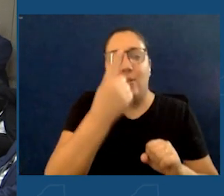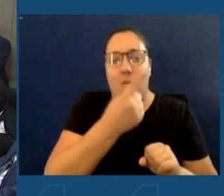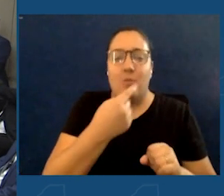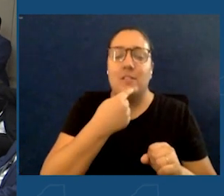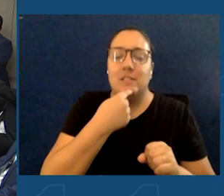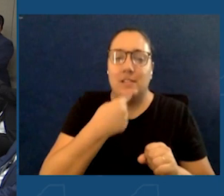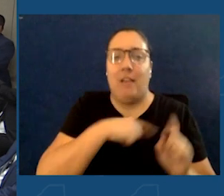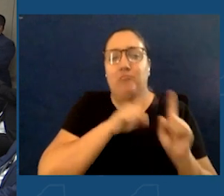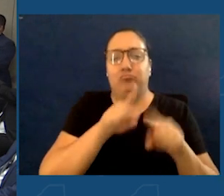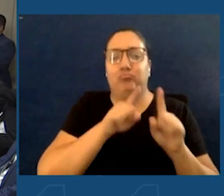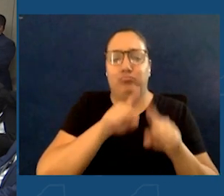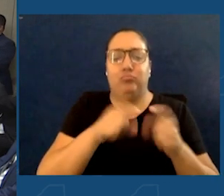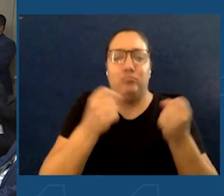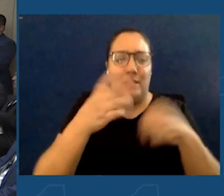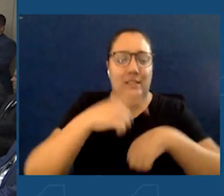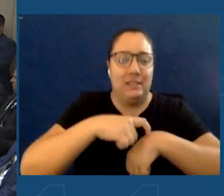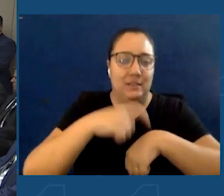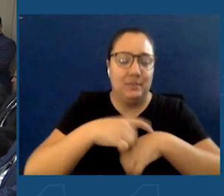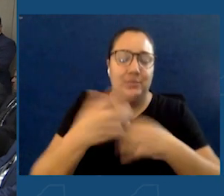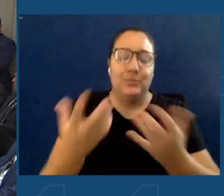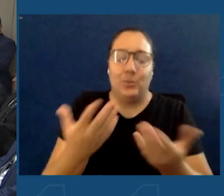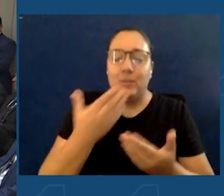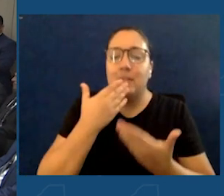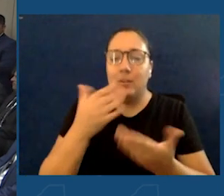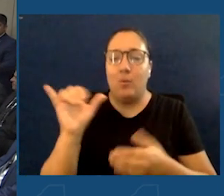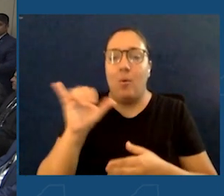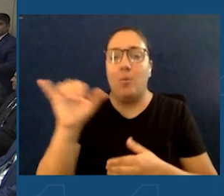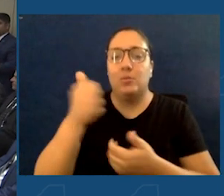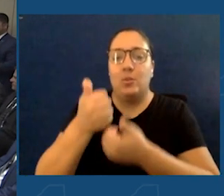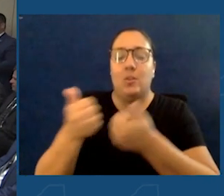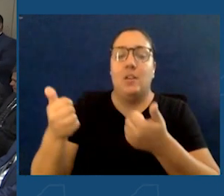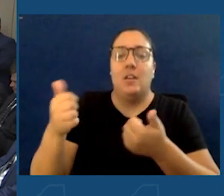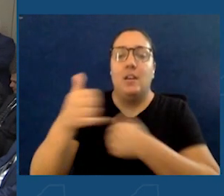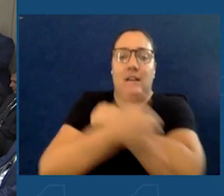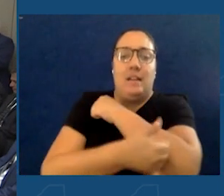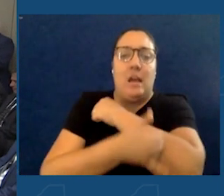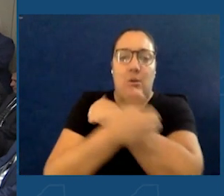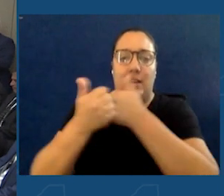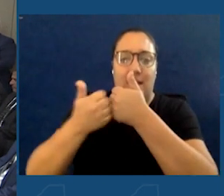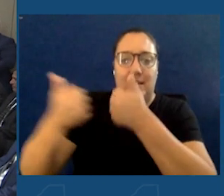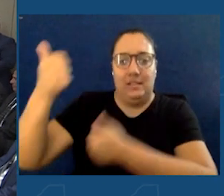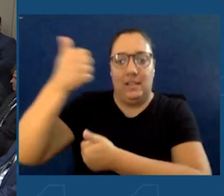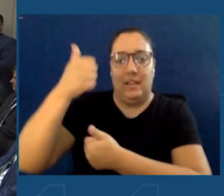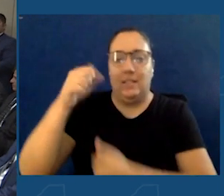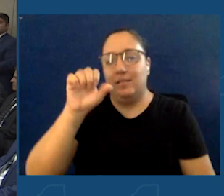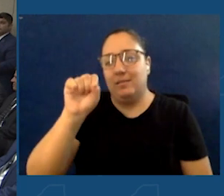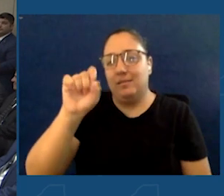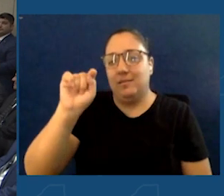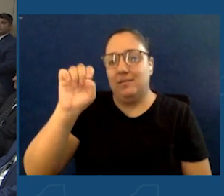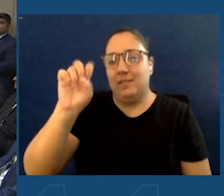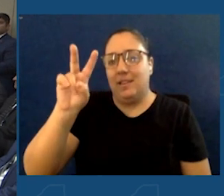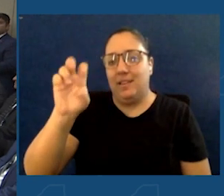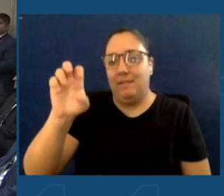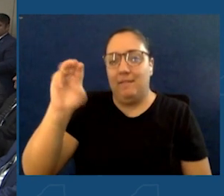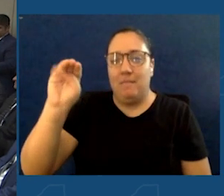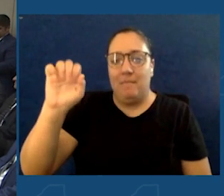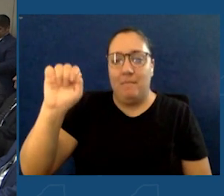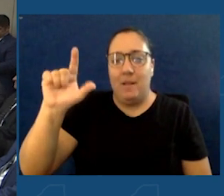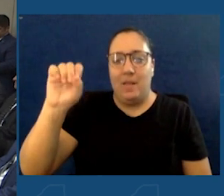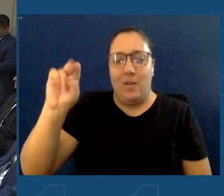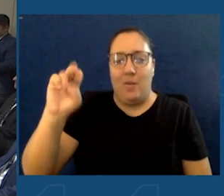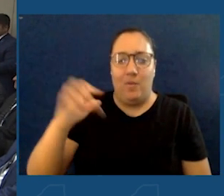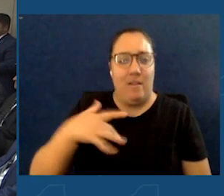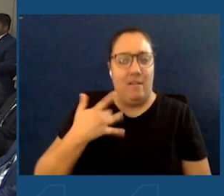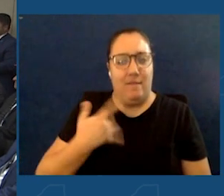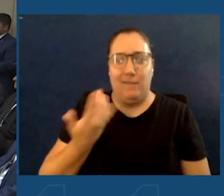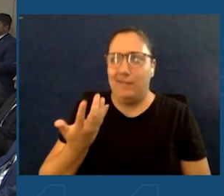today, and also our county executive, Steve Ballone, who I'm with every other day. But